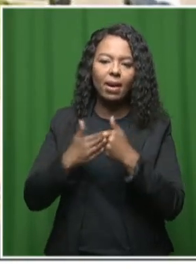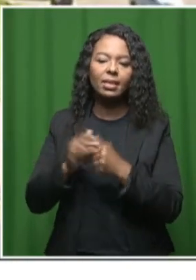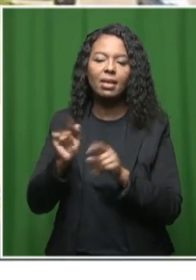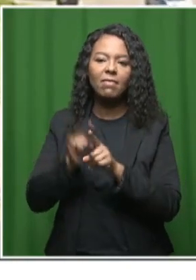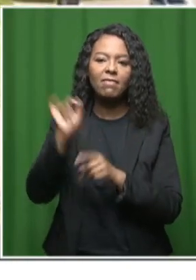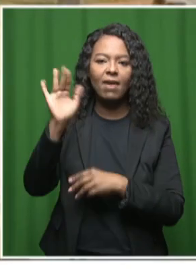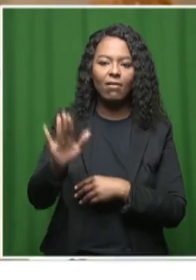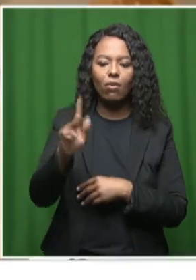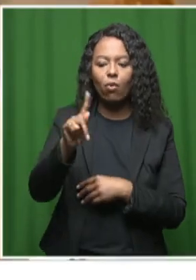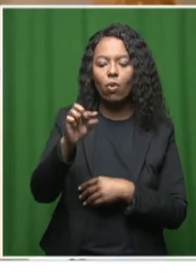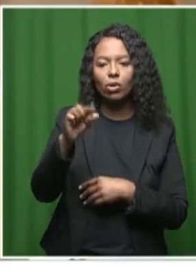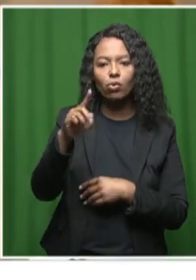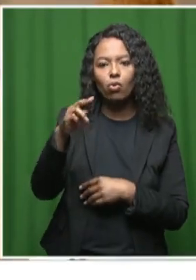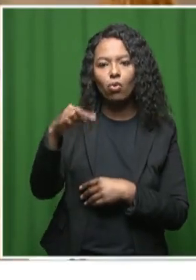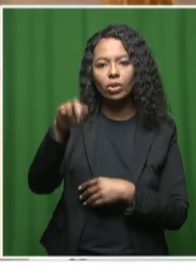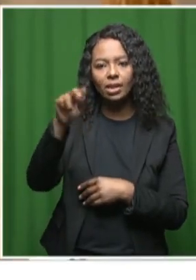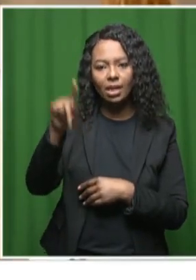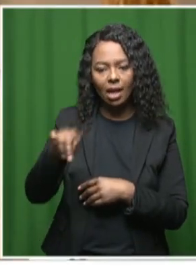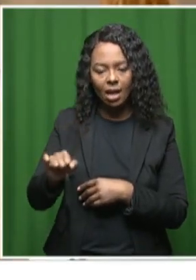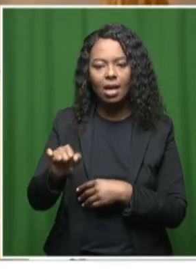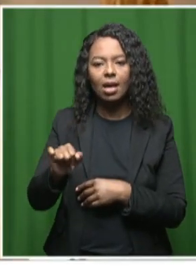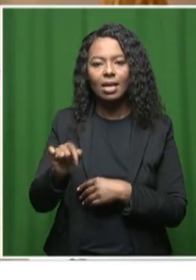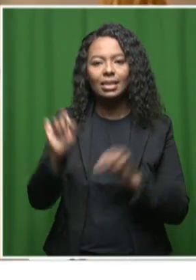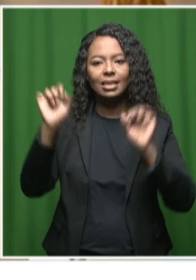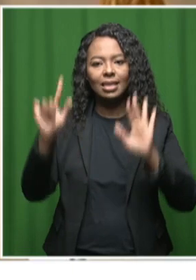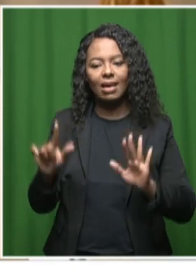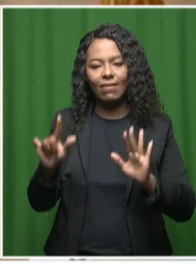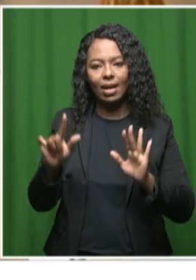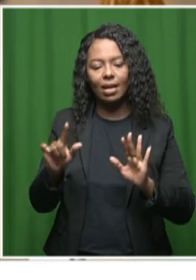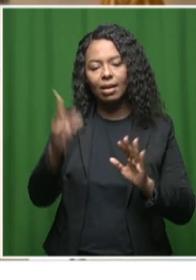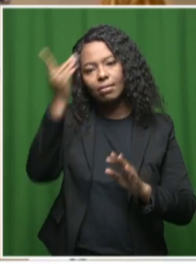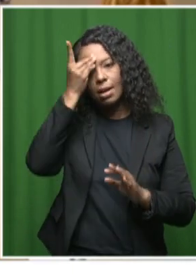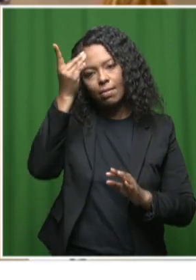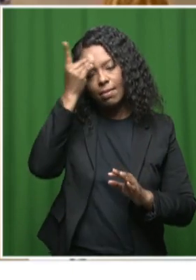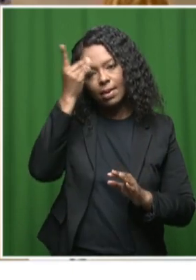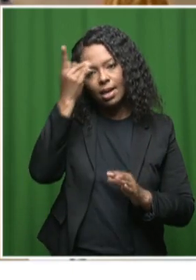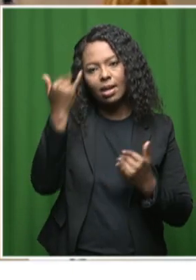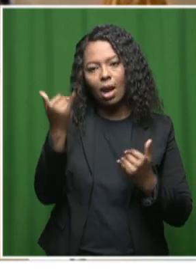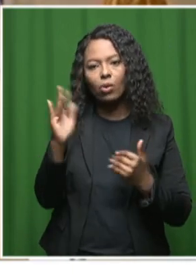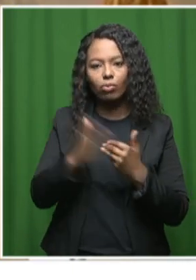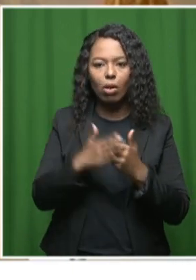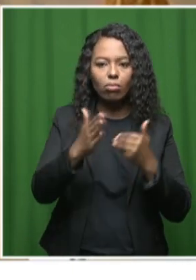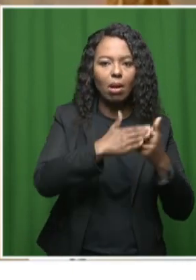in KwaZulu-Natal. The remaining 7 in eThekwini are scheduled